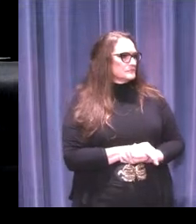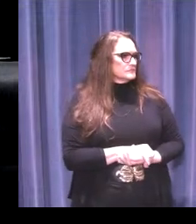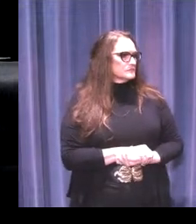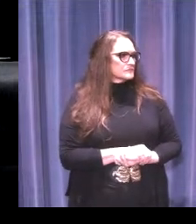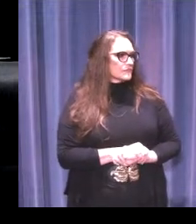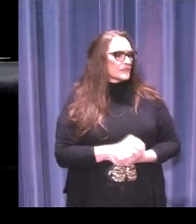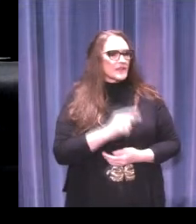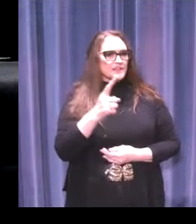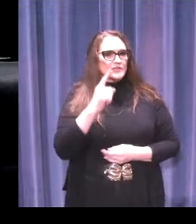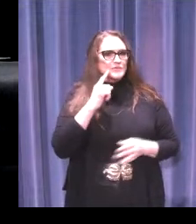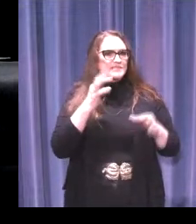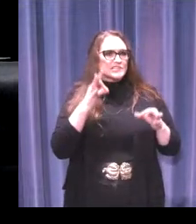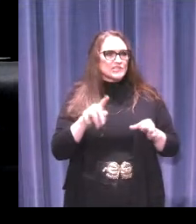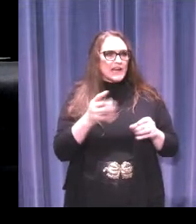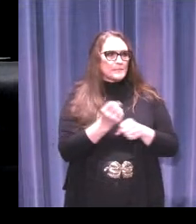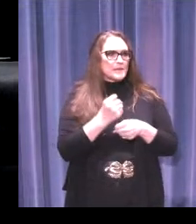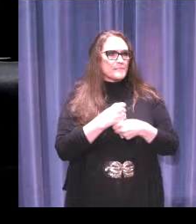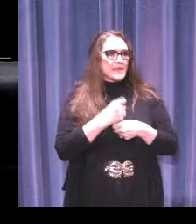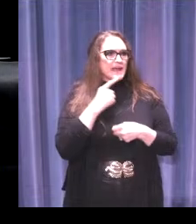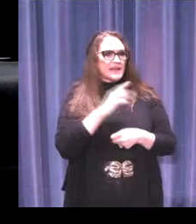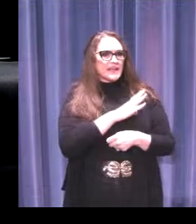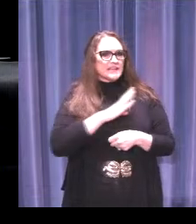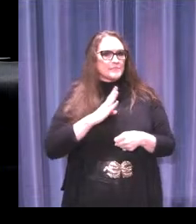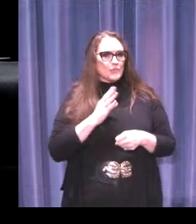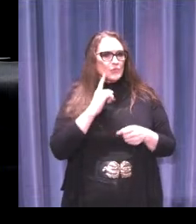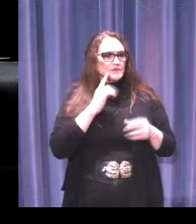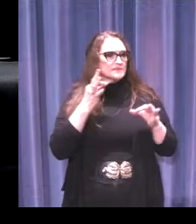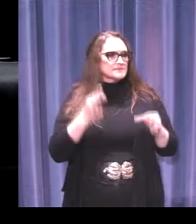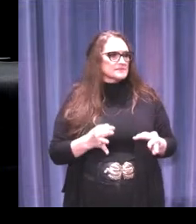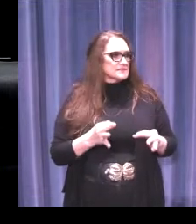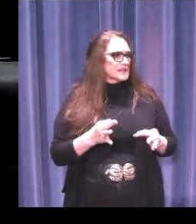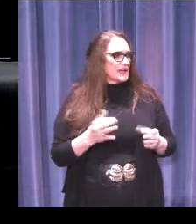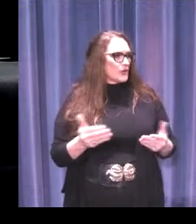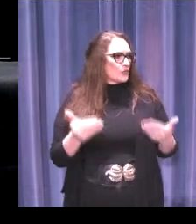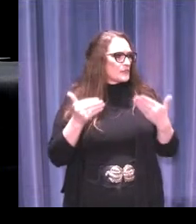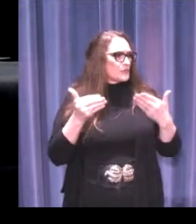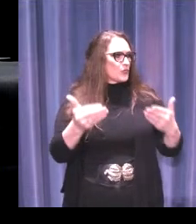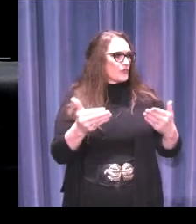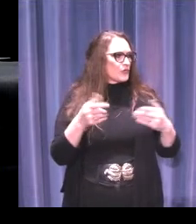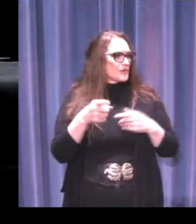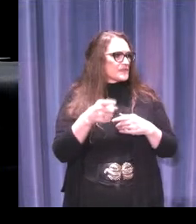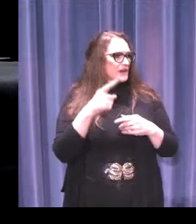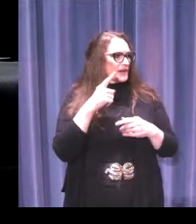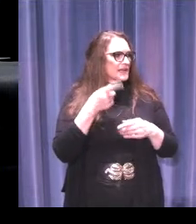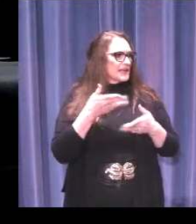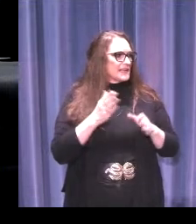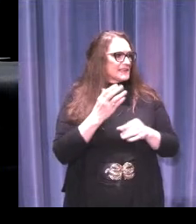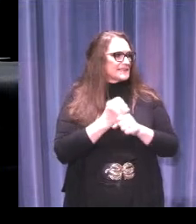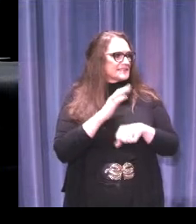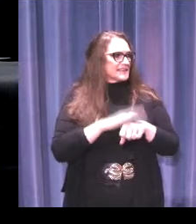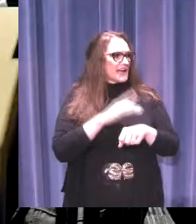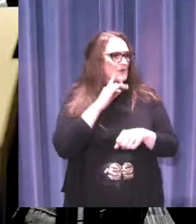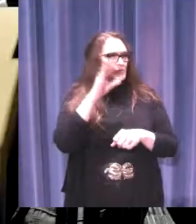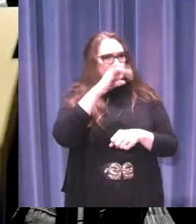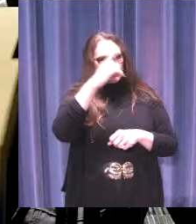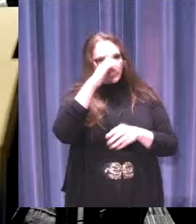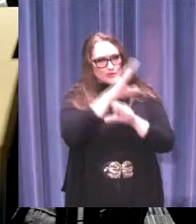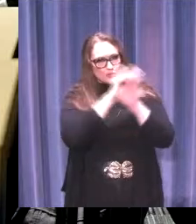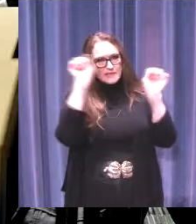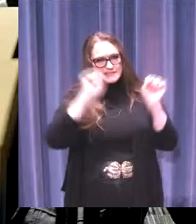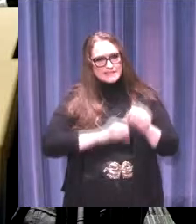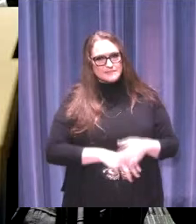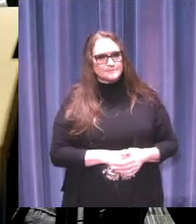there was a decision that had to be made, and the board made it, and we moved forward from there, and then let's get on with the search for the president.